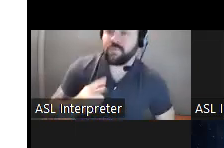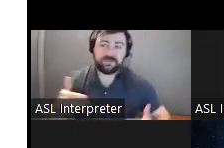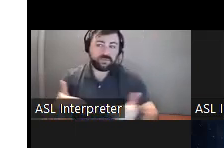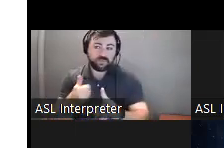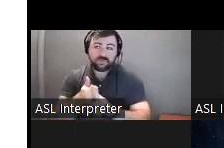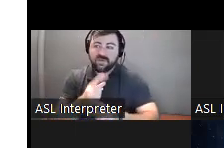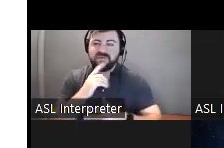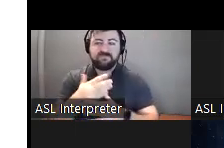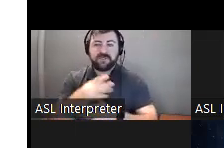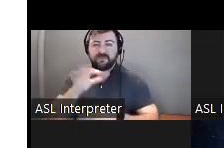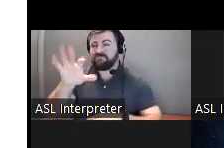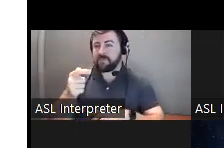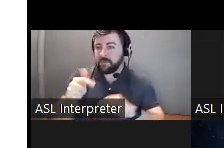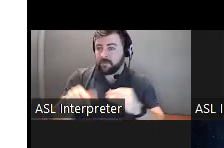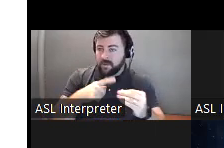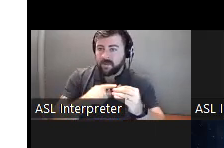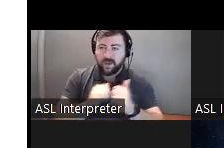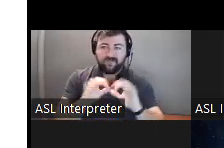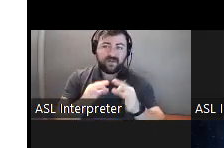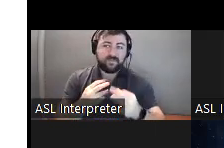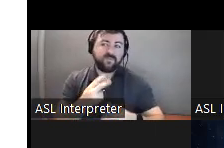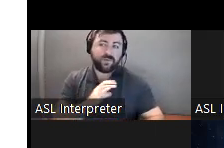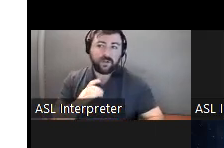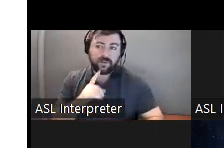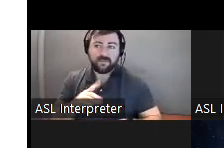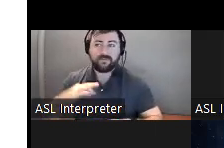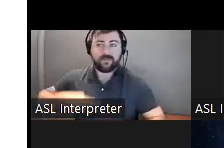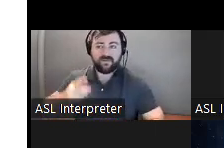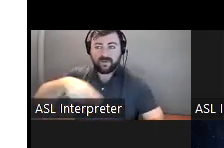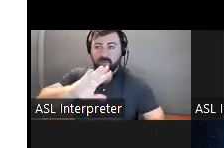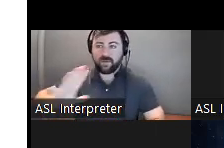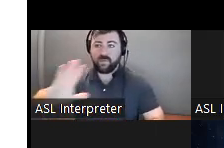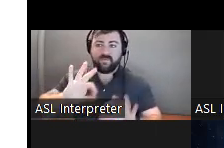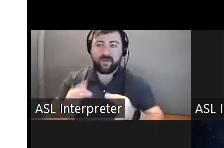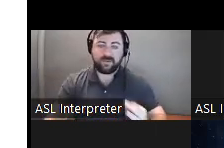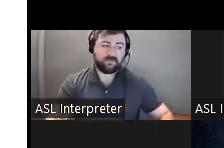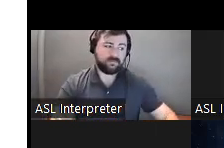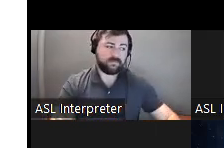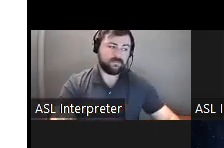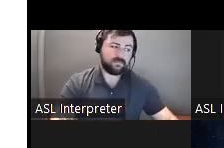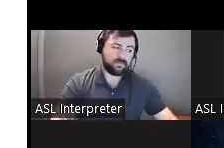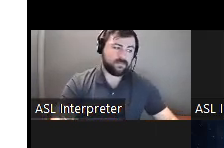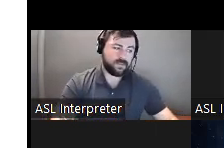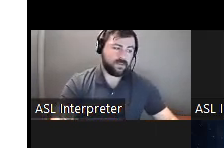just a little bit about how Family Voice Council has benefited you and your family over the years?